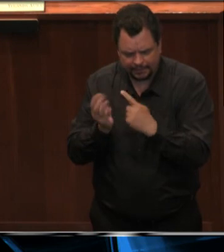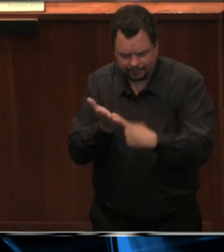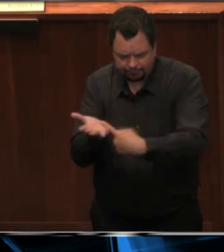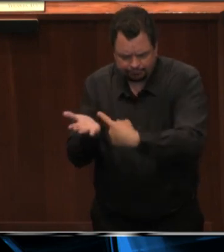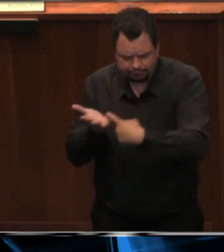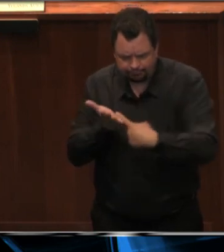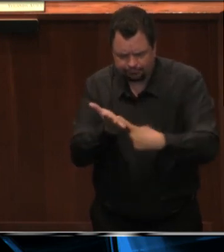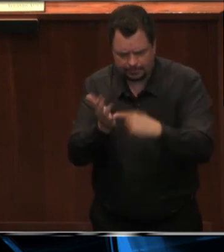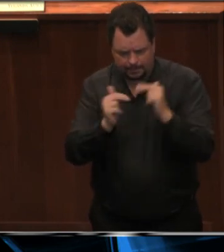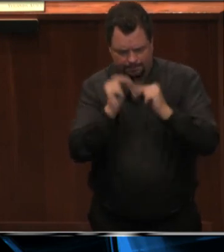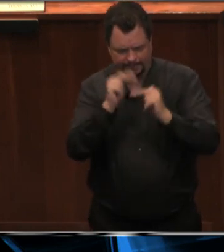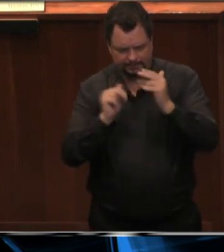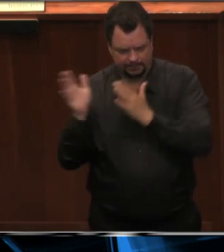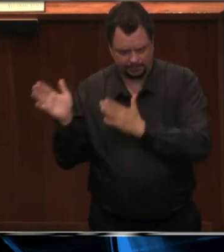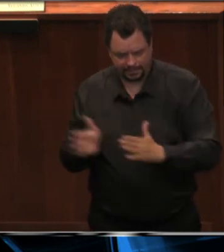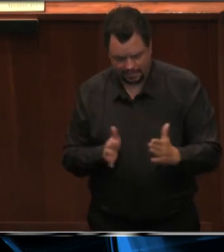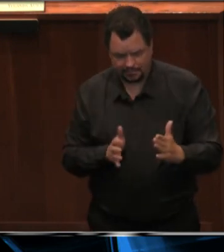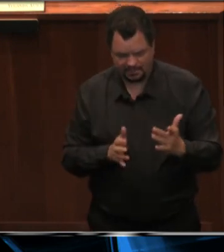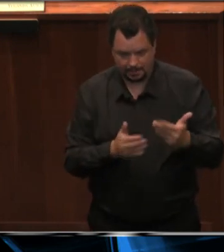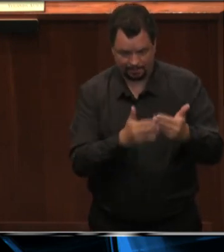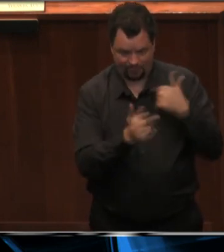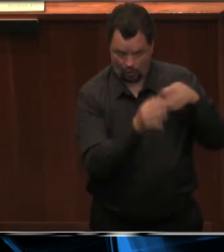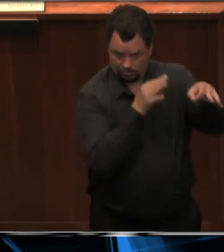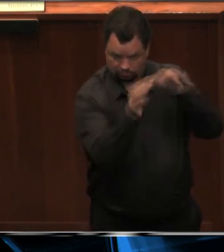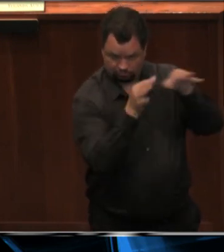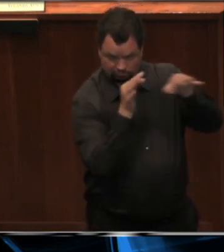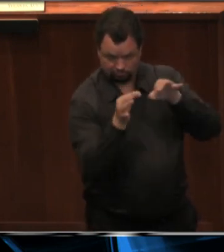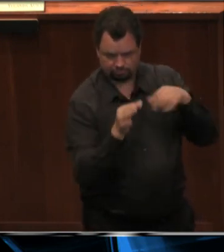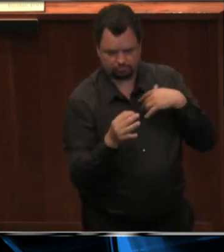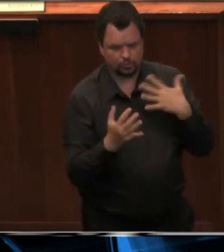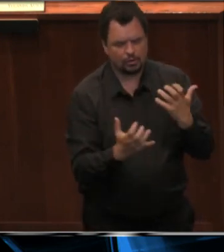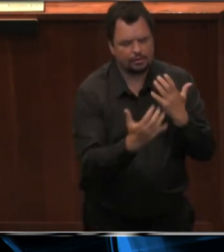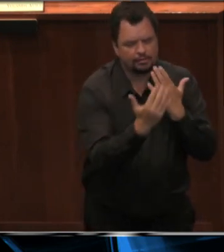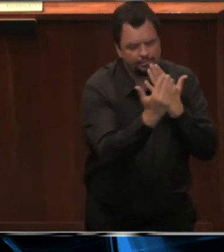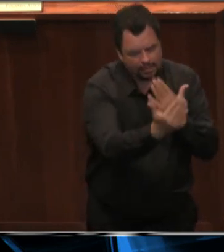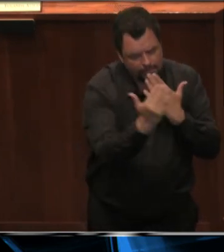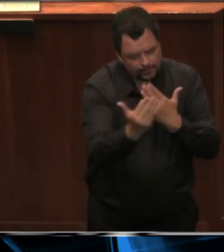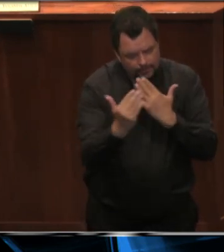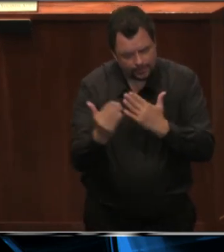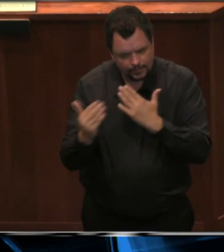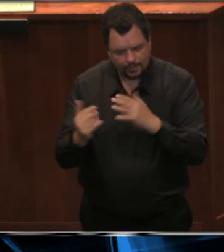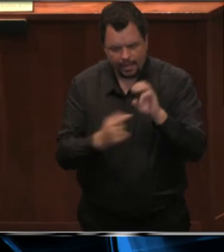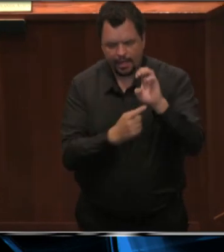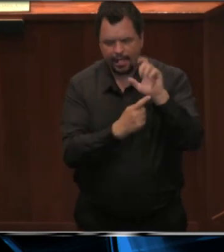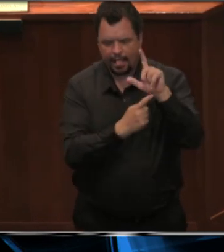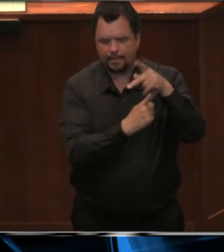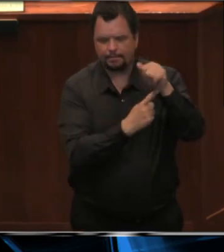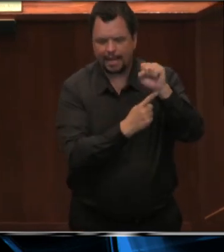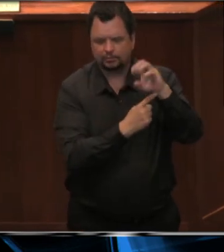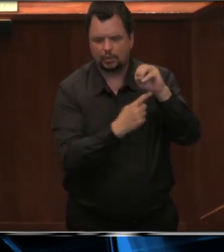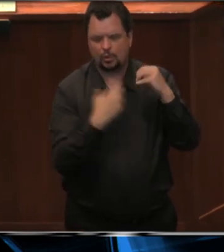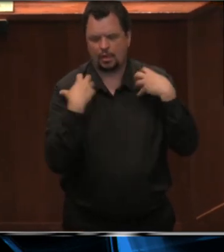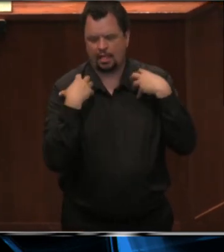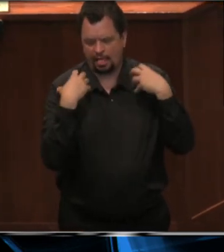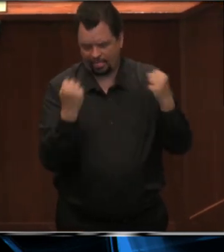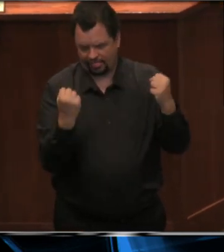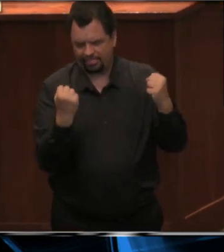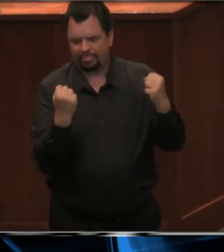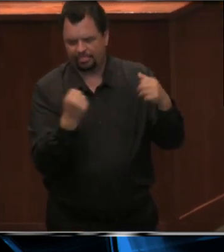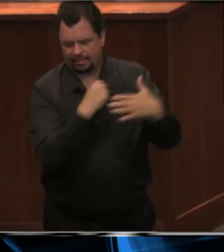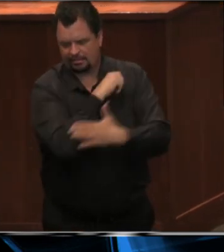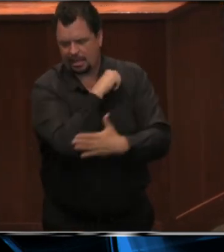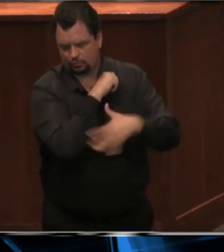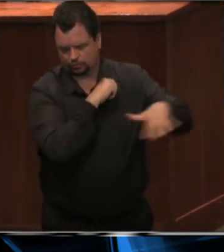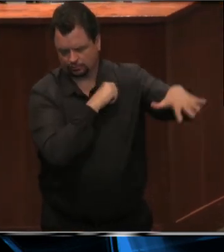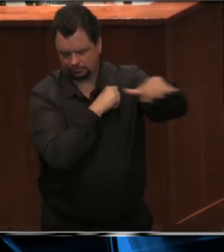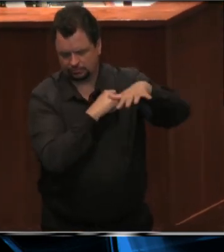Before I get into all of that, though, I want to thank you at the El Paso County Health Department for your COVID dashboard. I really appreciate having all that